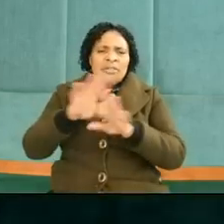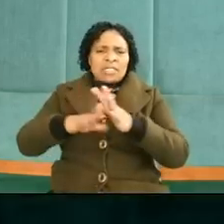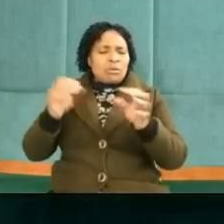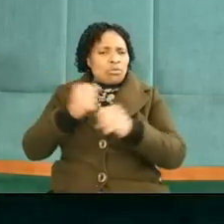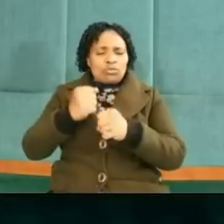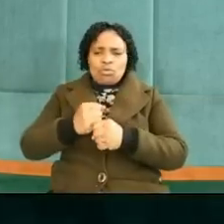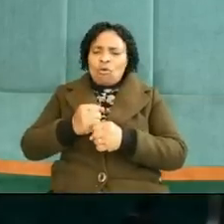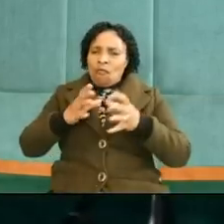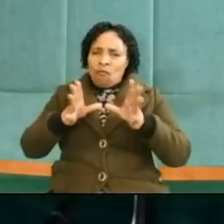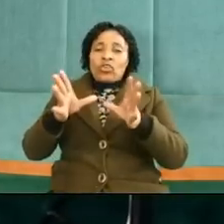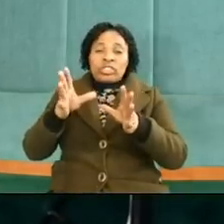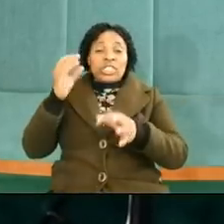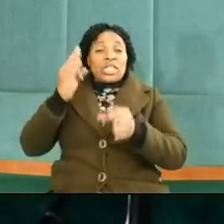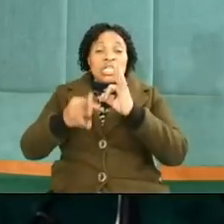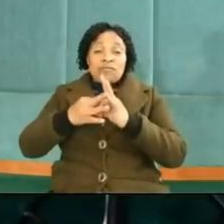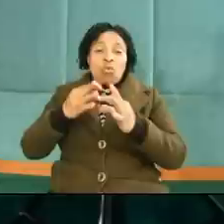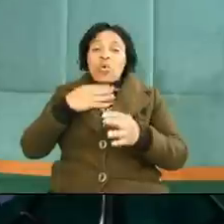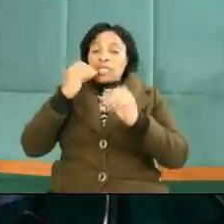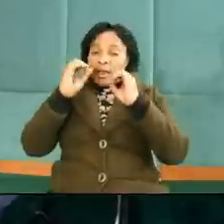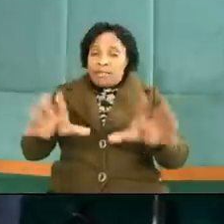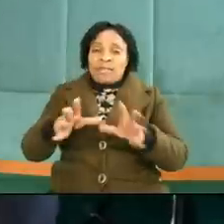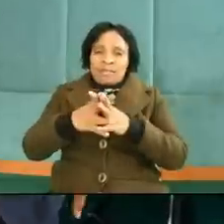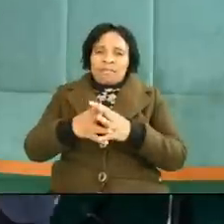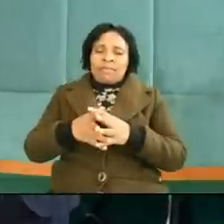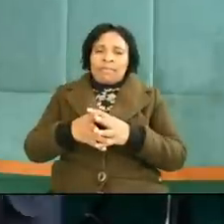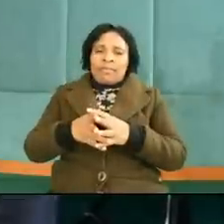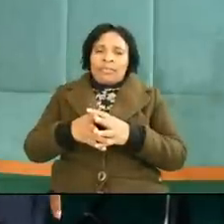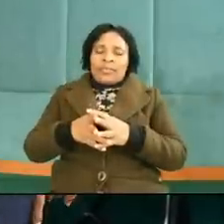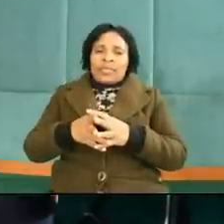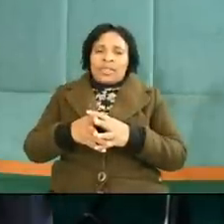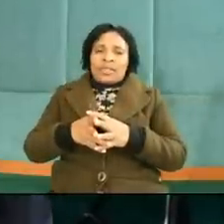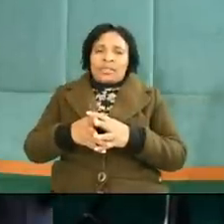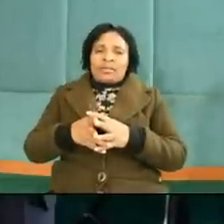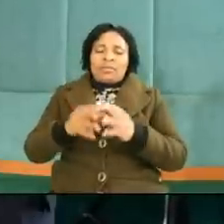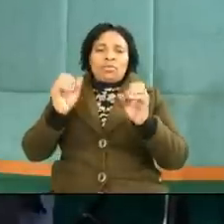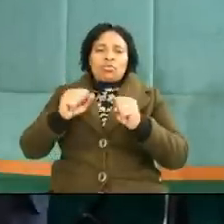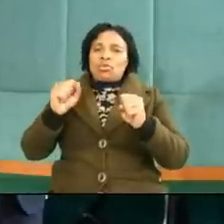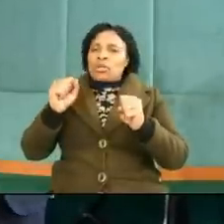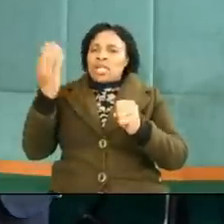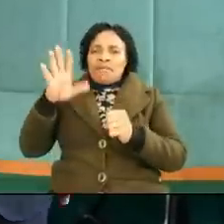them to be saved if they don't want to. No wonder Mrs. Lot never wanted to leave.